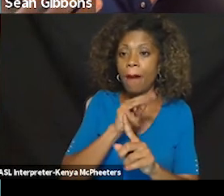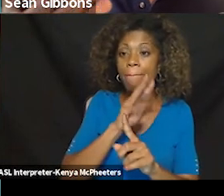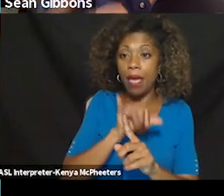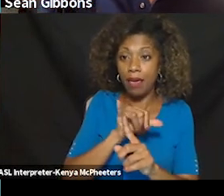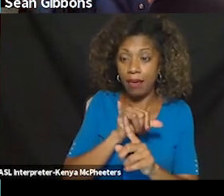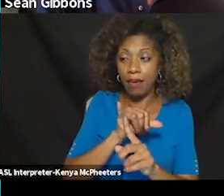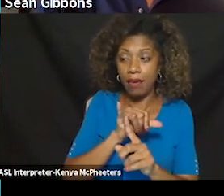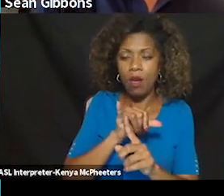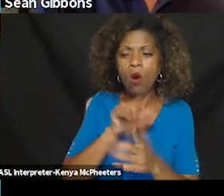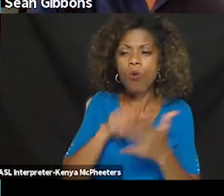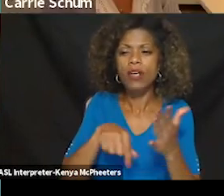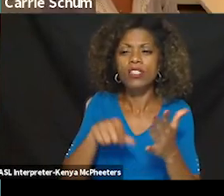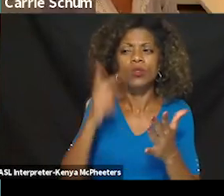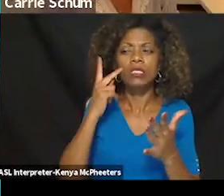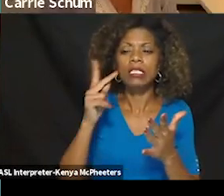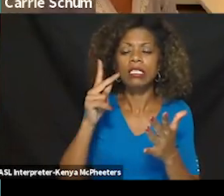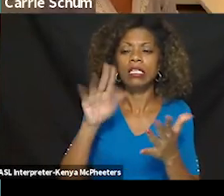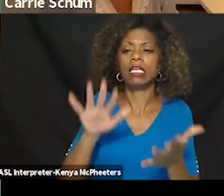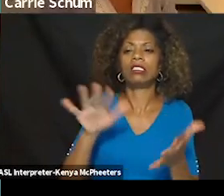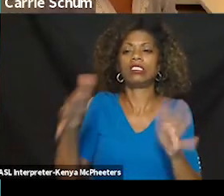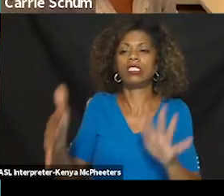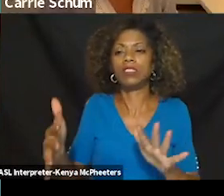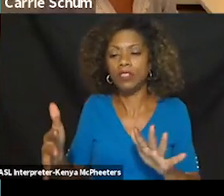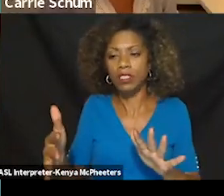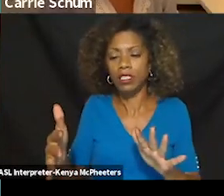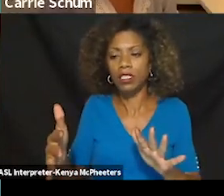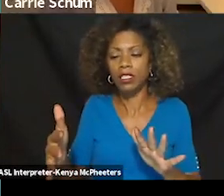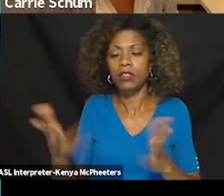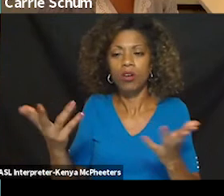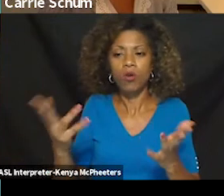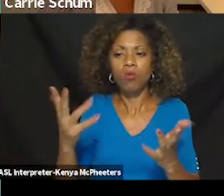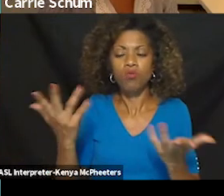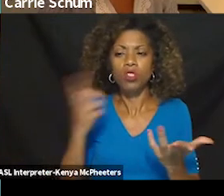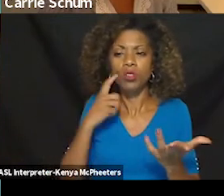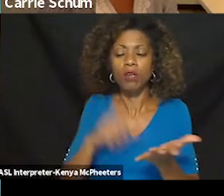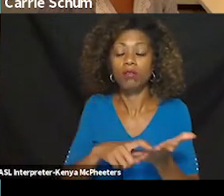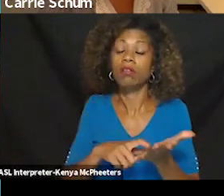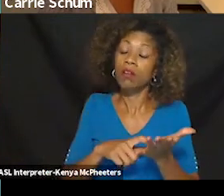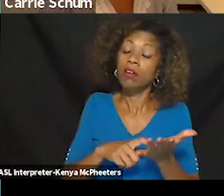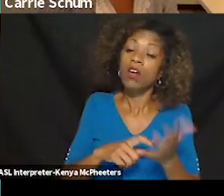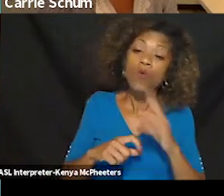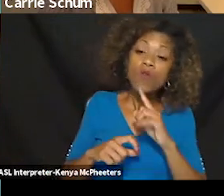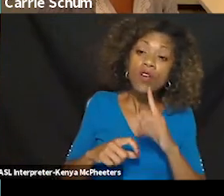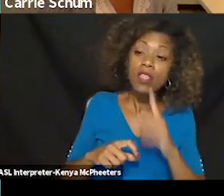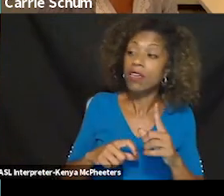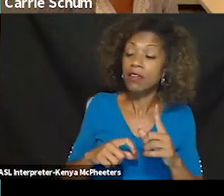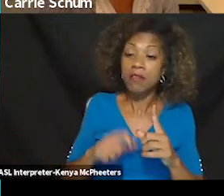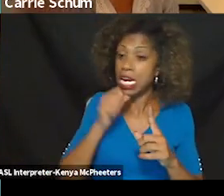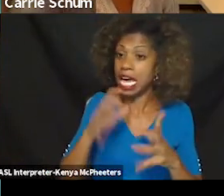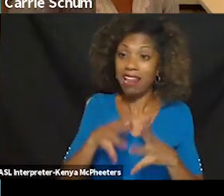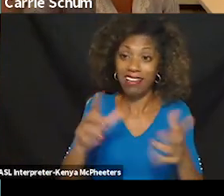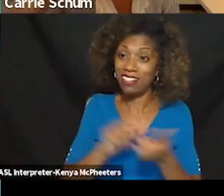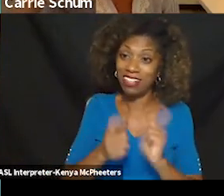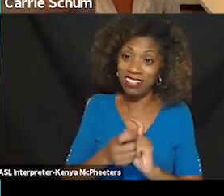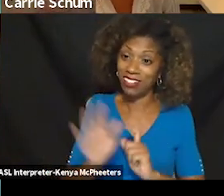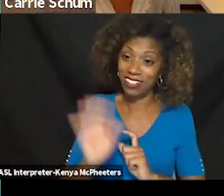your expectations? Yeah, the interesting thing was how little changed. Most people were still taking this pretty seriously. So you saw that